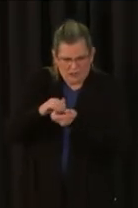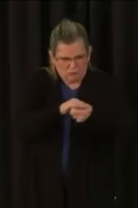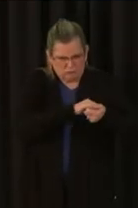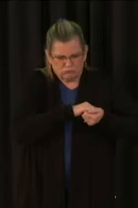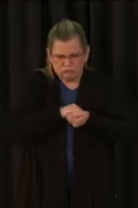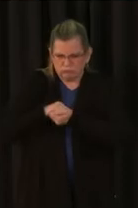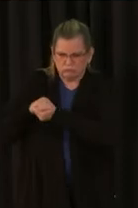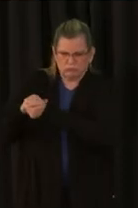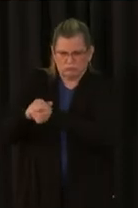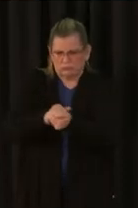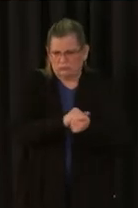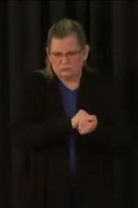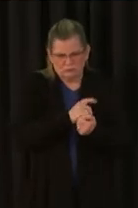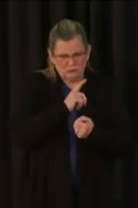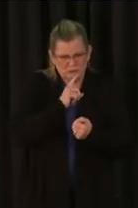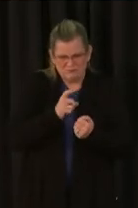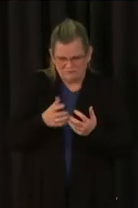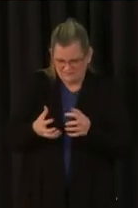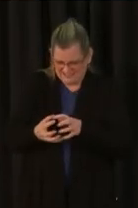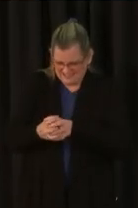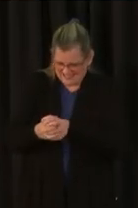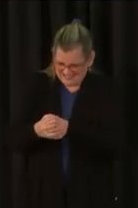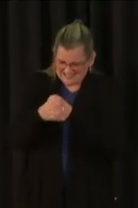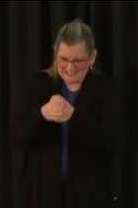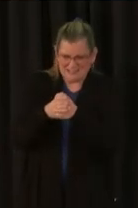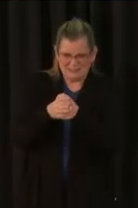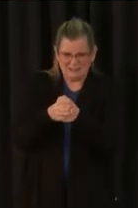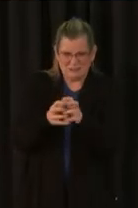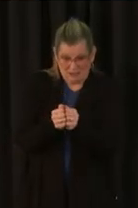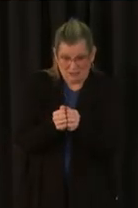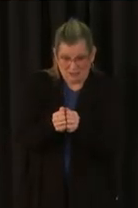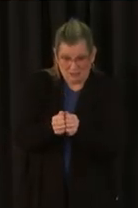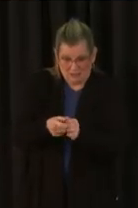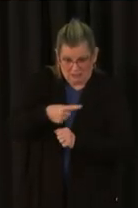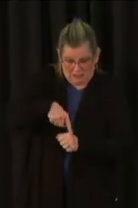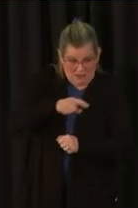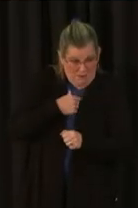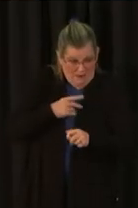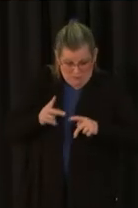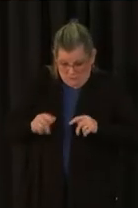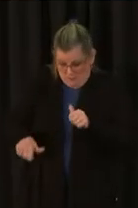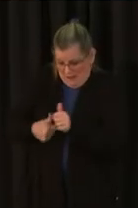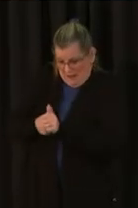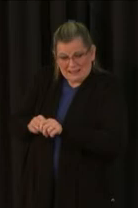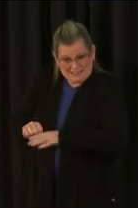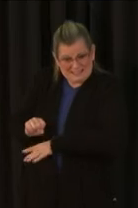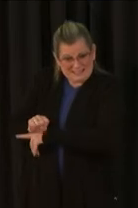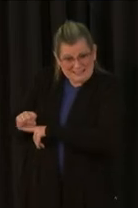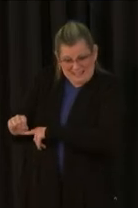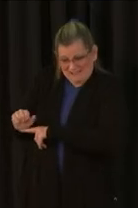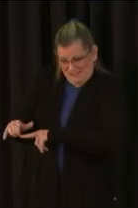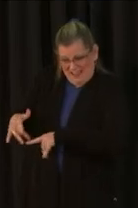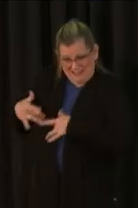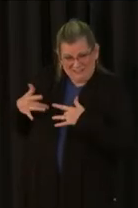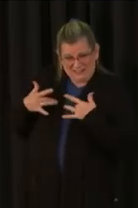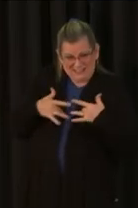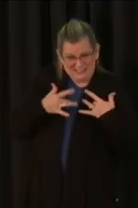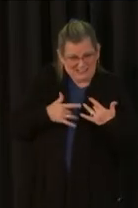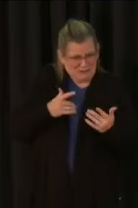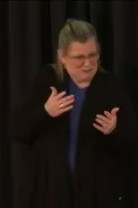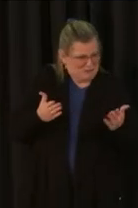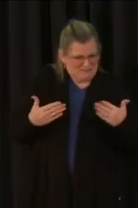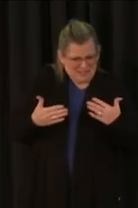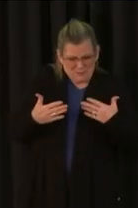and please forgive me if I leave anyone out. We are the people behind the scenes producing these massive events, or big or